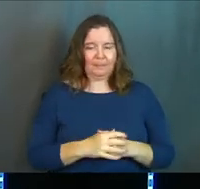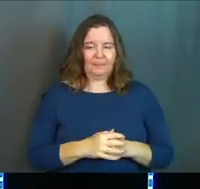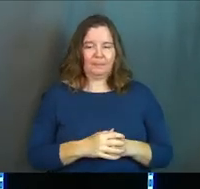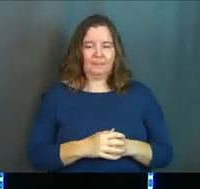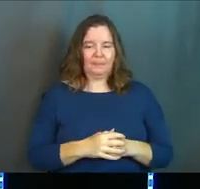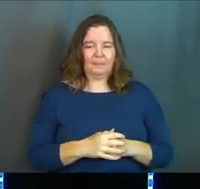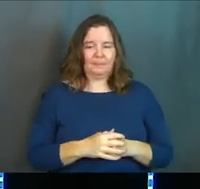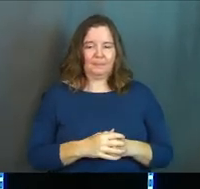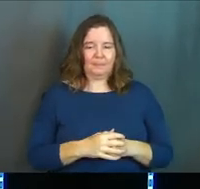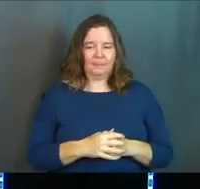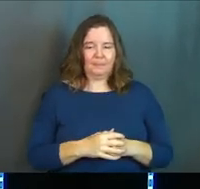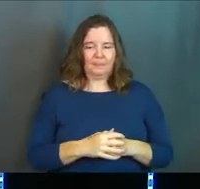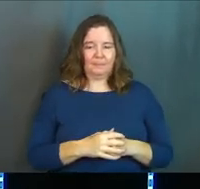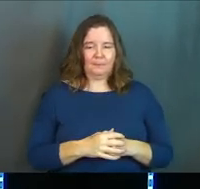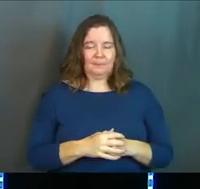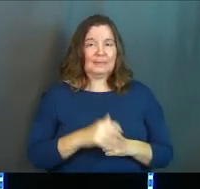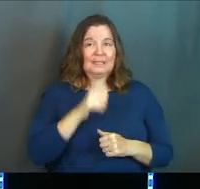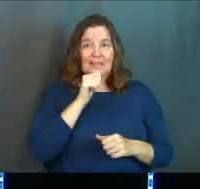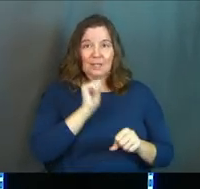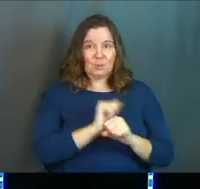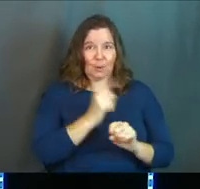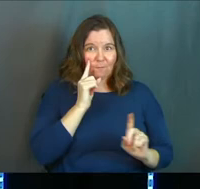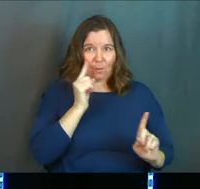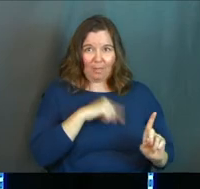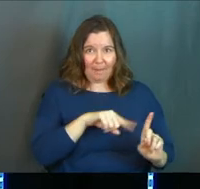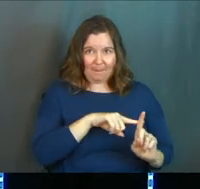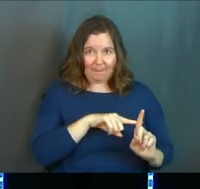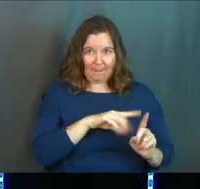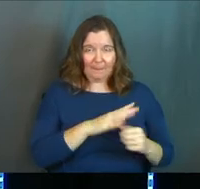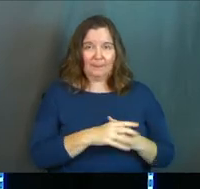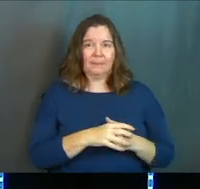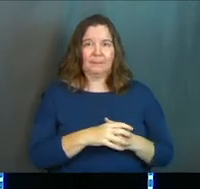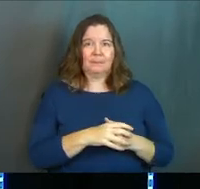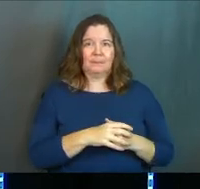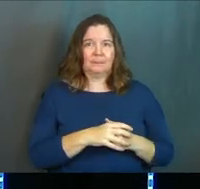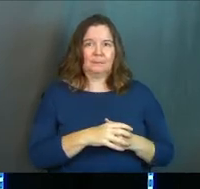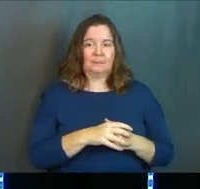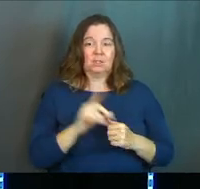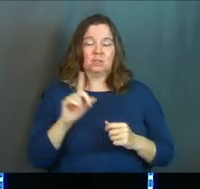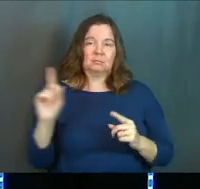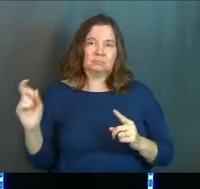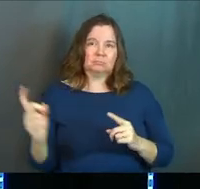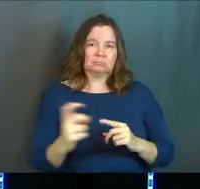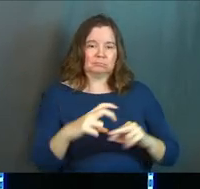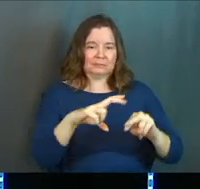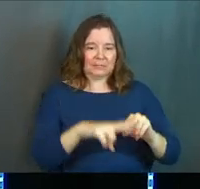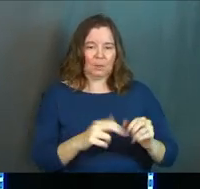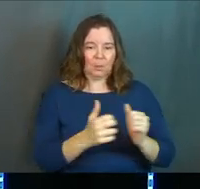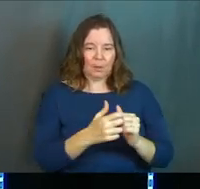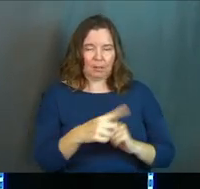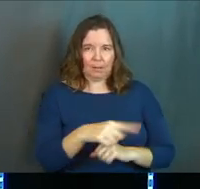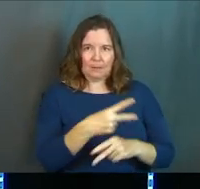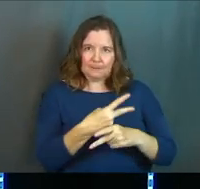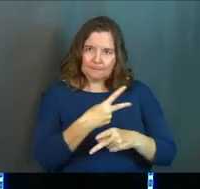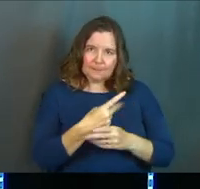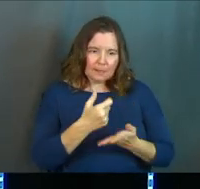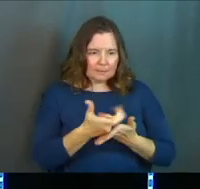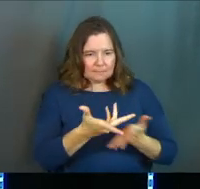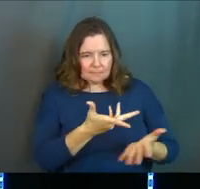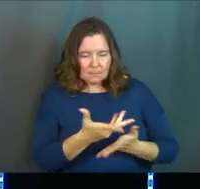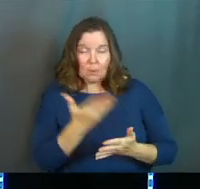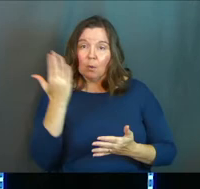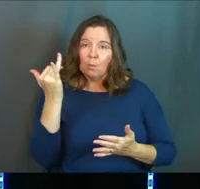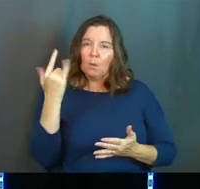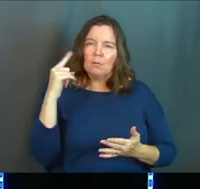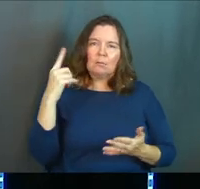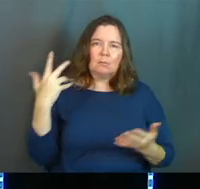Not do the work for them. but she'd be there with them.